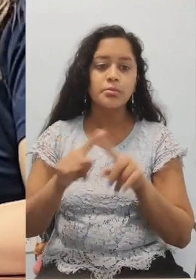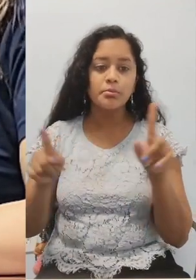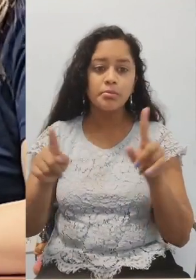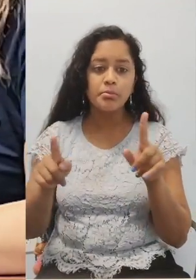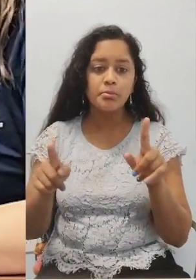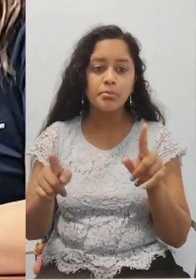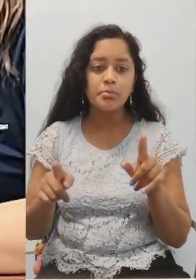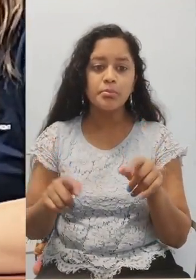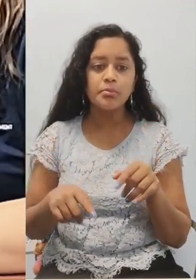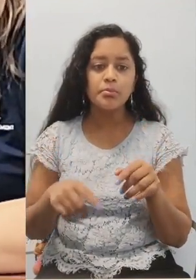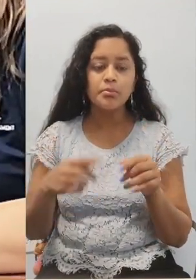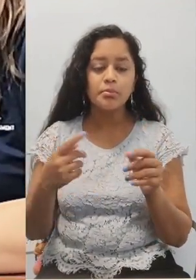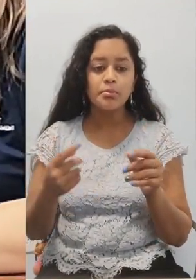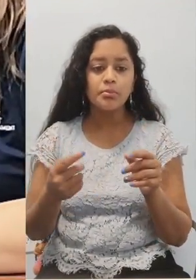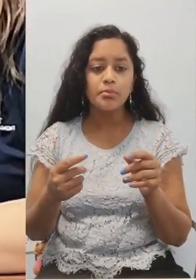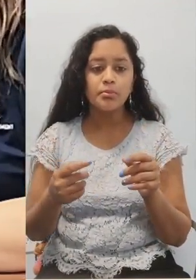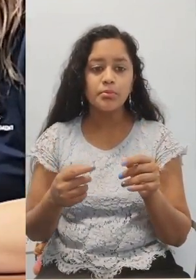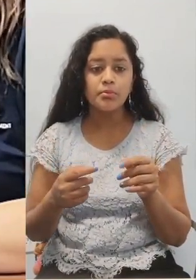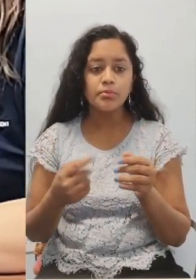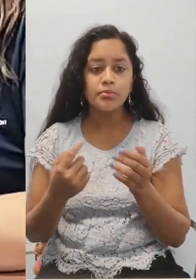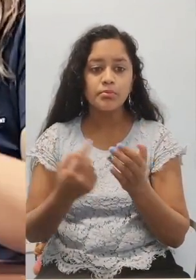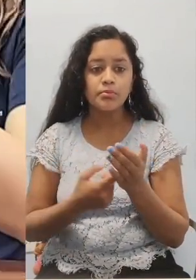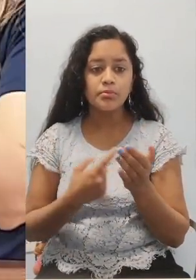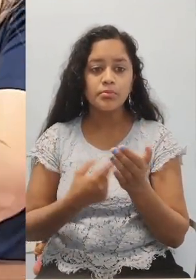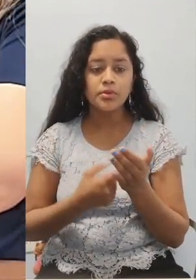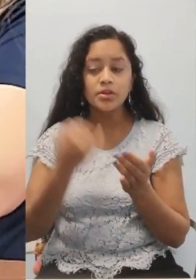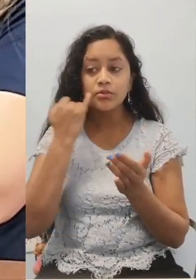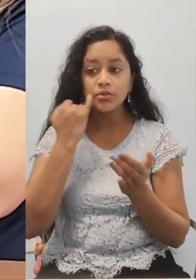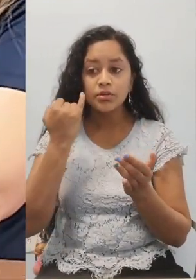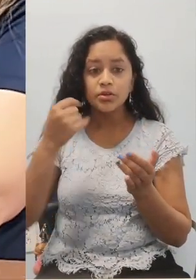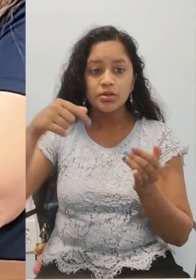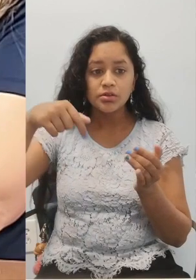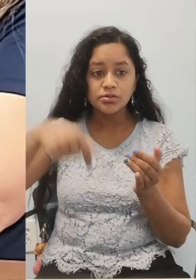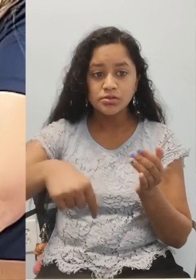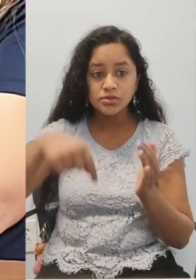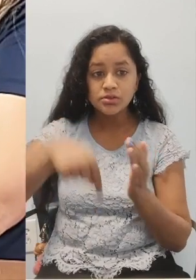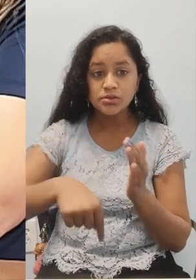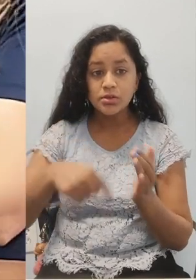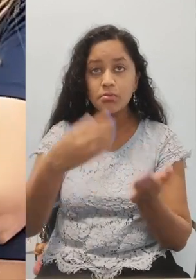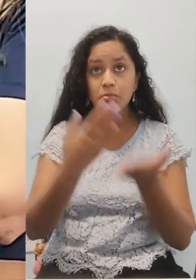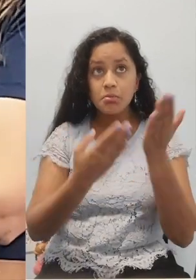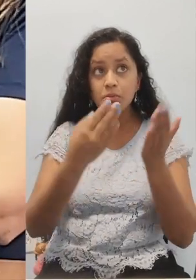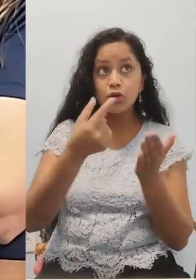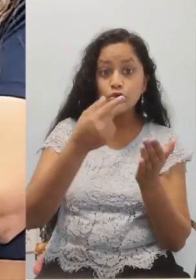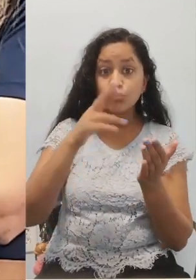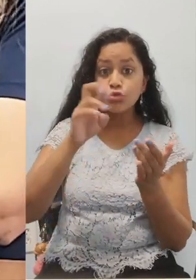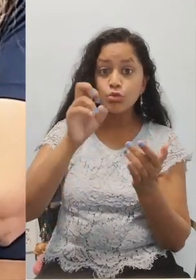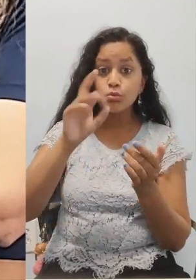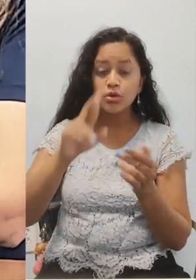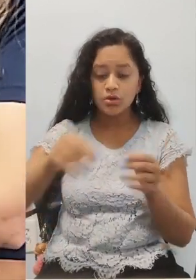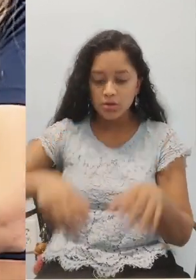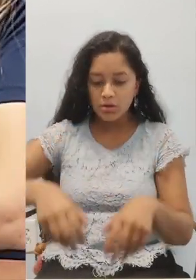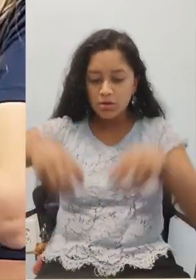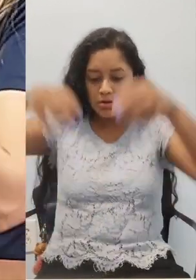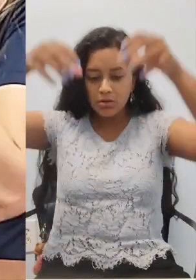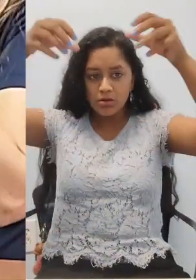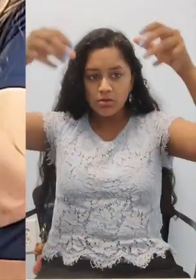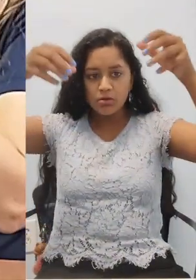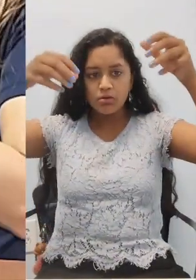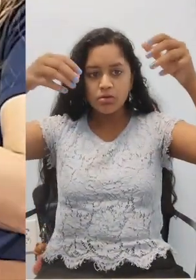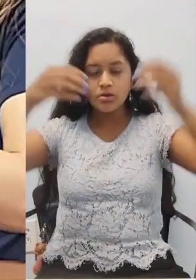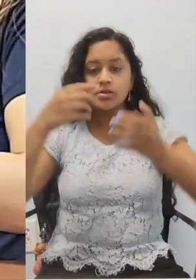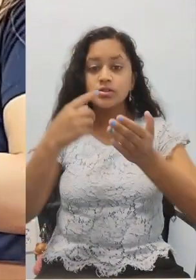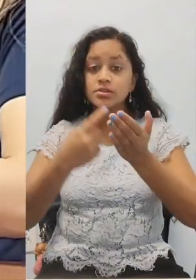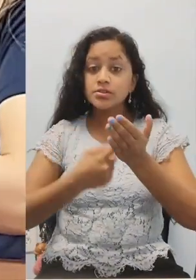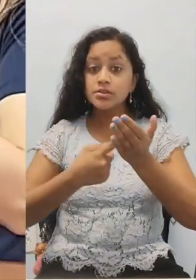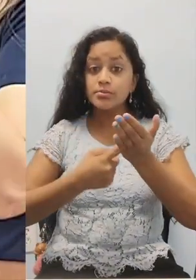for example, the deep sea sharks, when they catch them fairly deep, they think they might be a grouper, right? So when they bring it